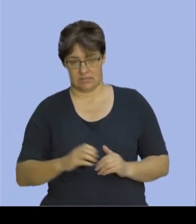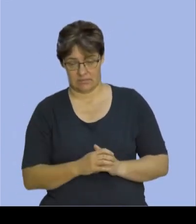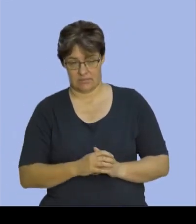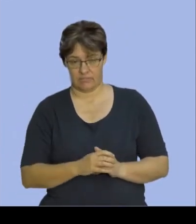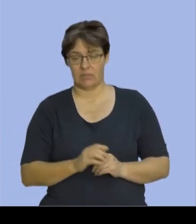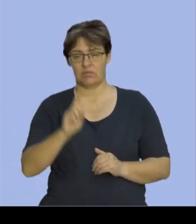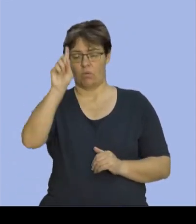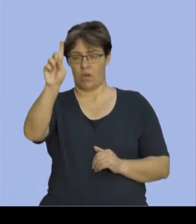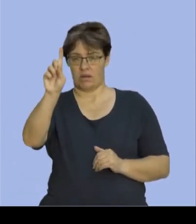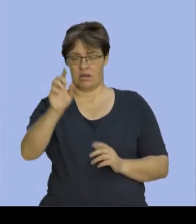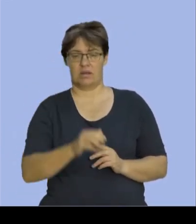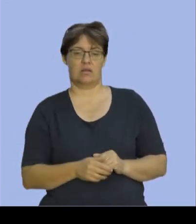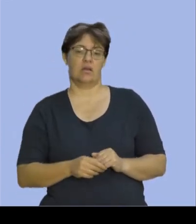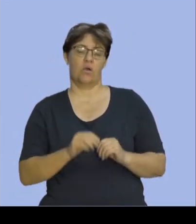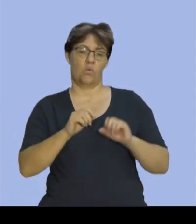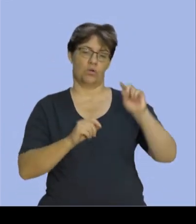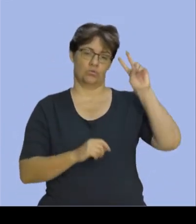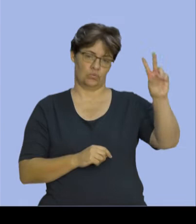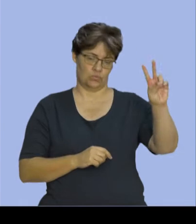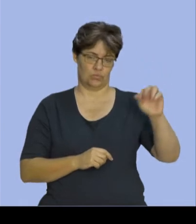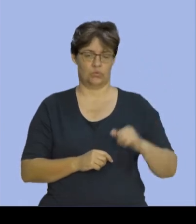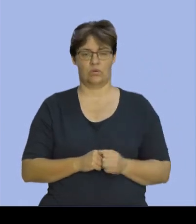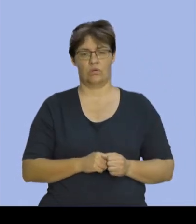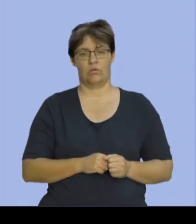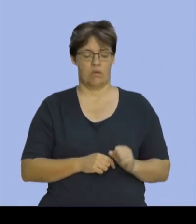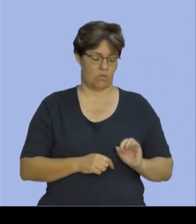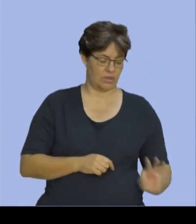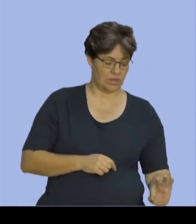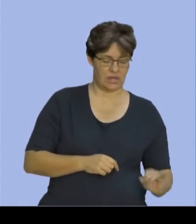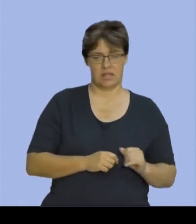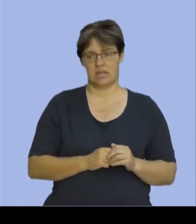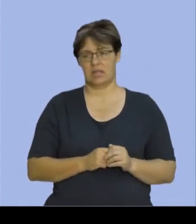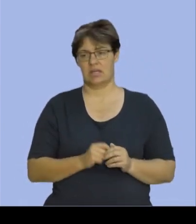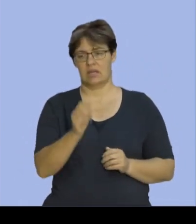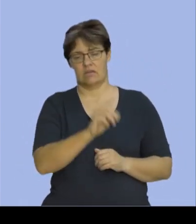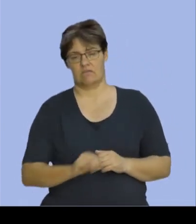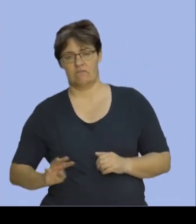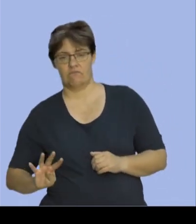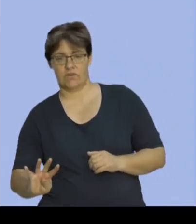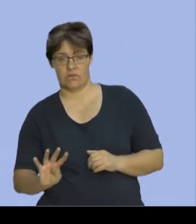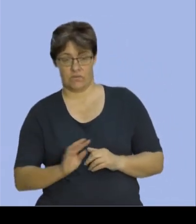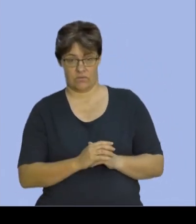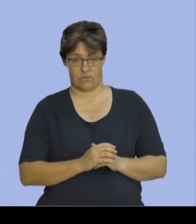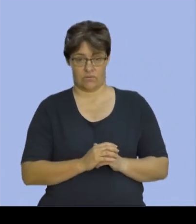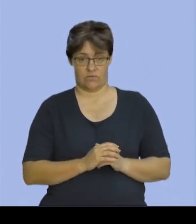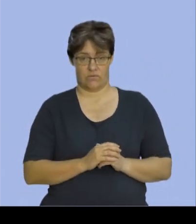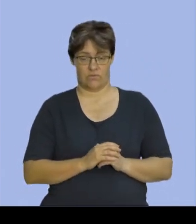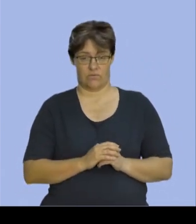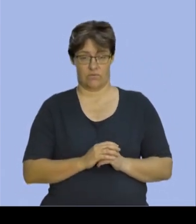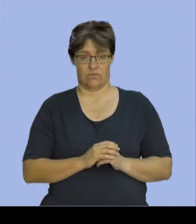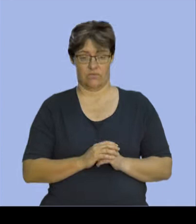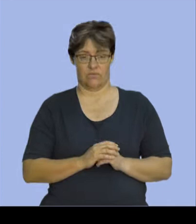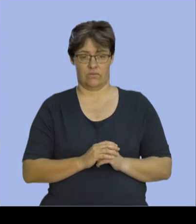in quadrant 1, that will be in quadrant 2, that will be in quadrant 3, and that will be in quadrant